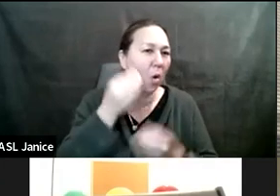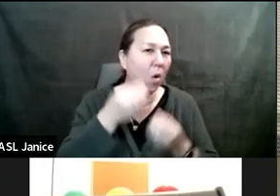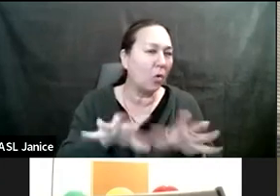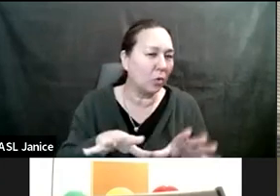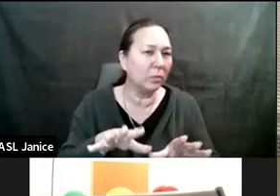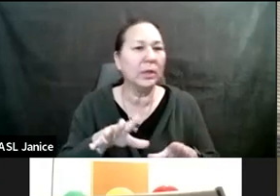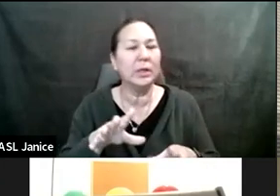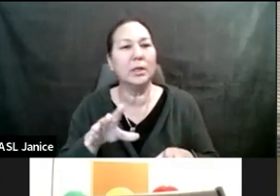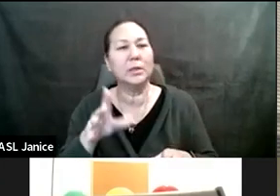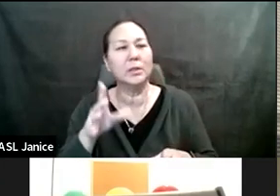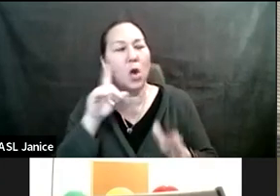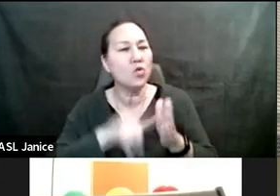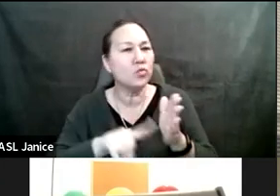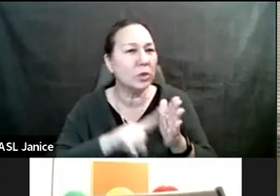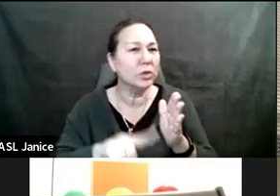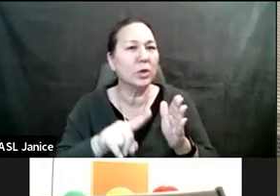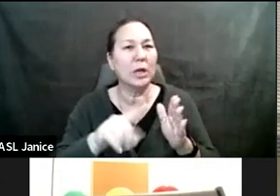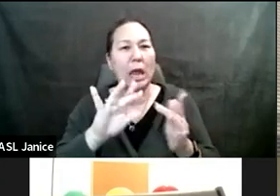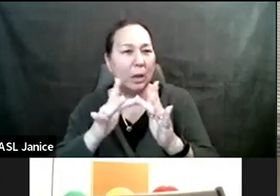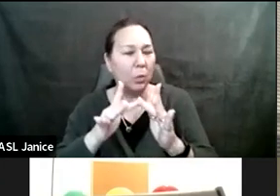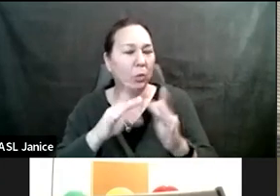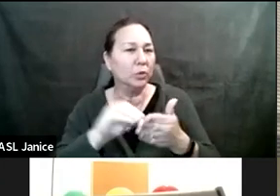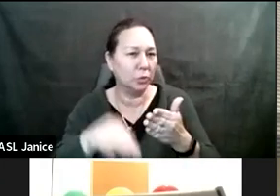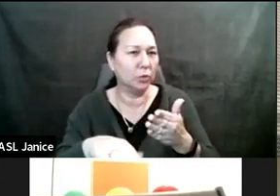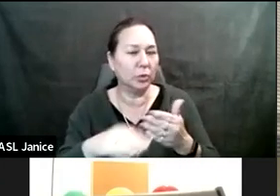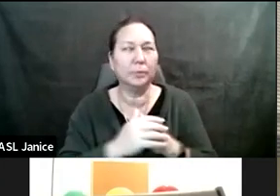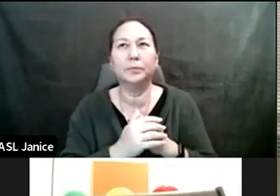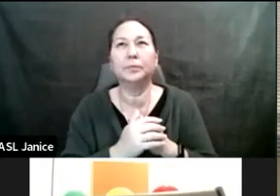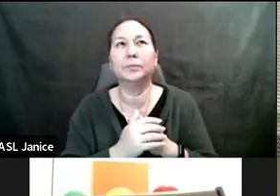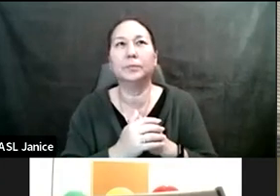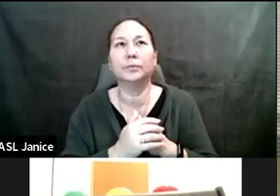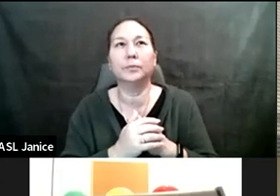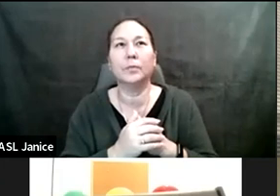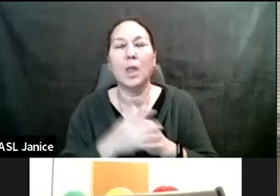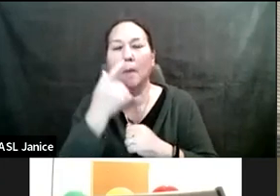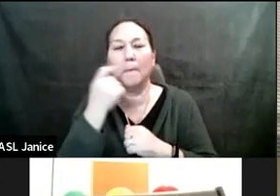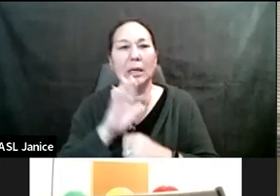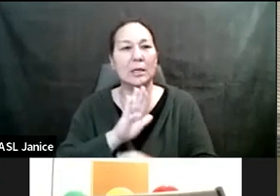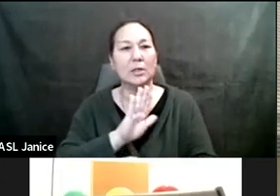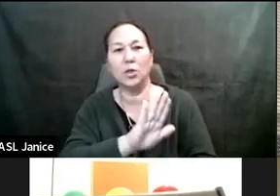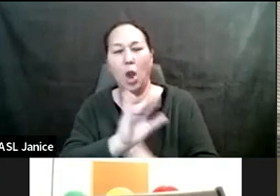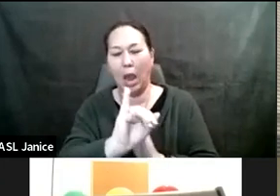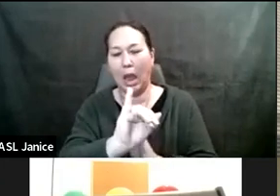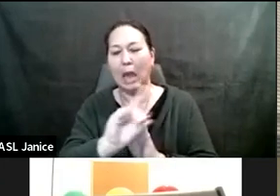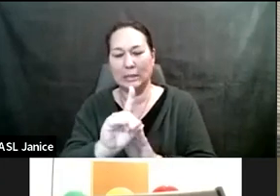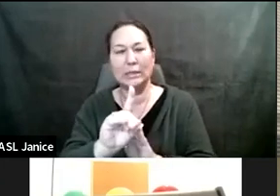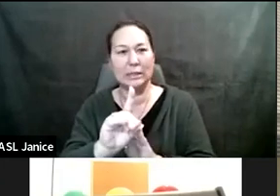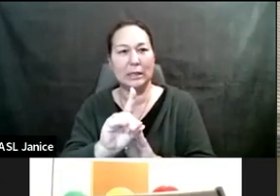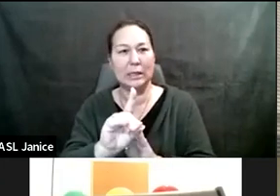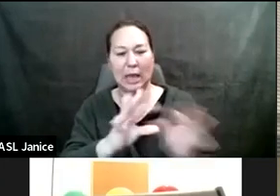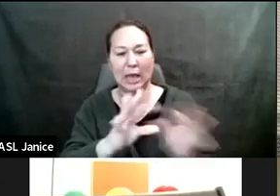research Network students so because their ID their BPS ID is linked